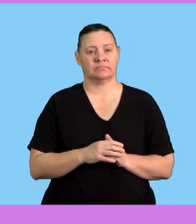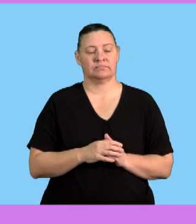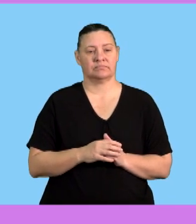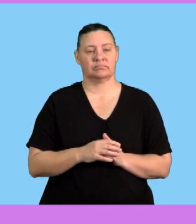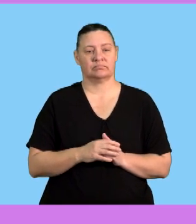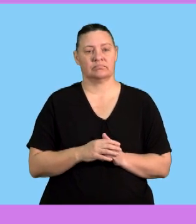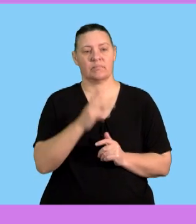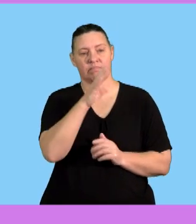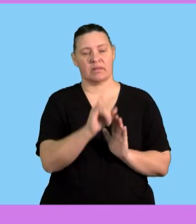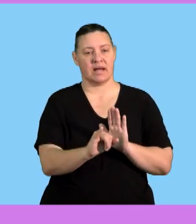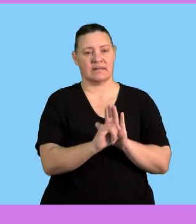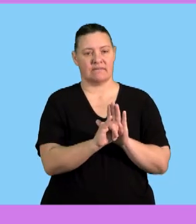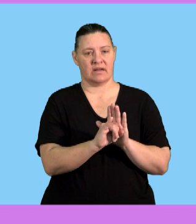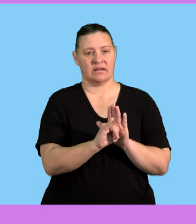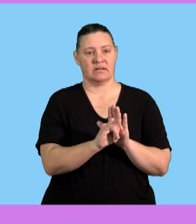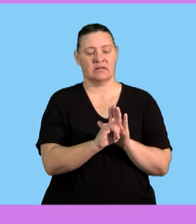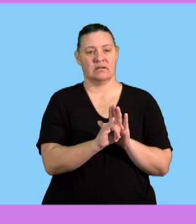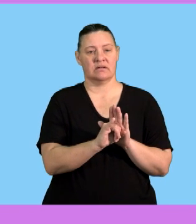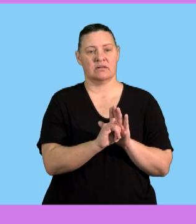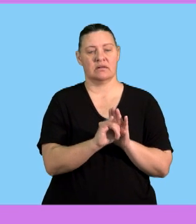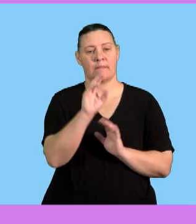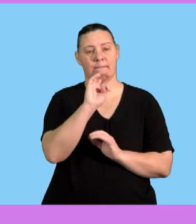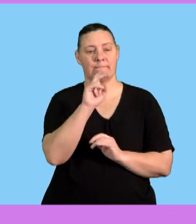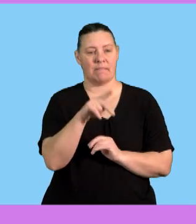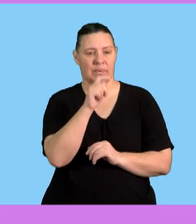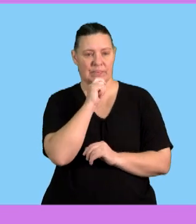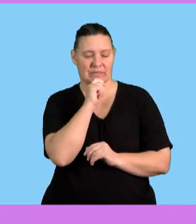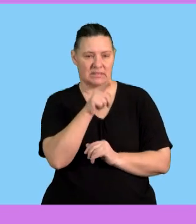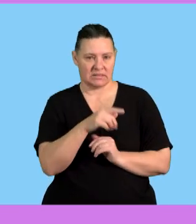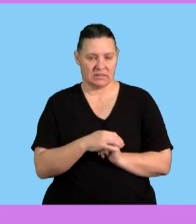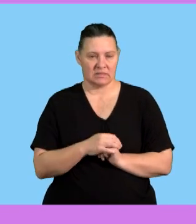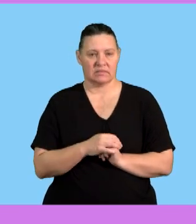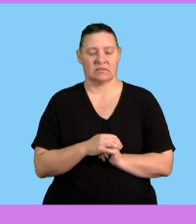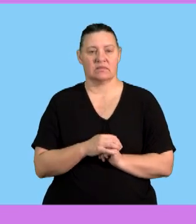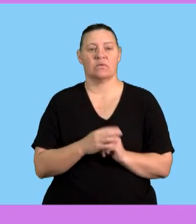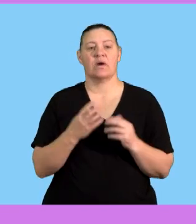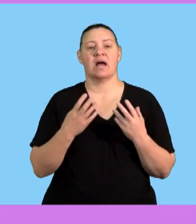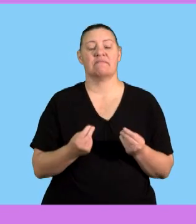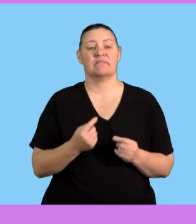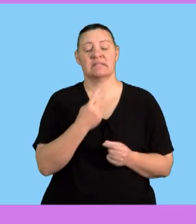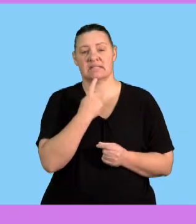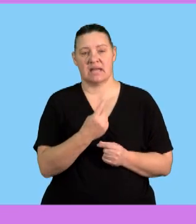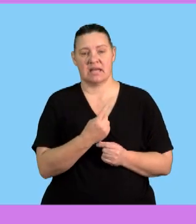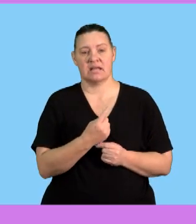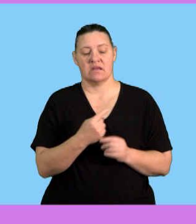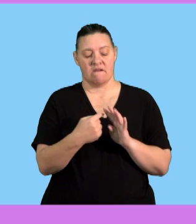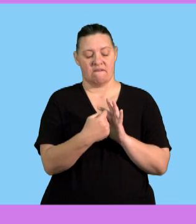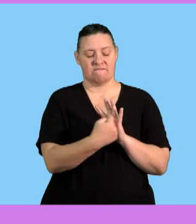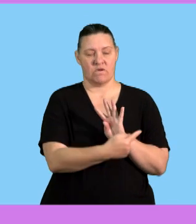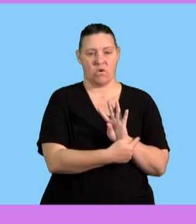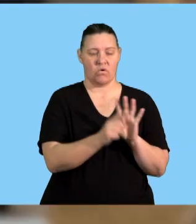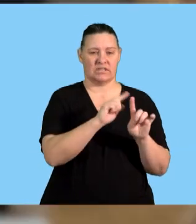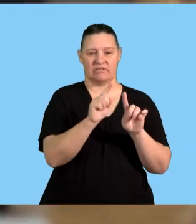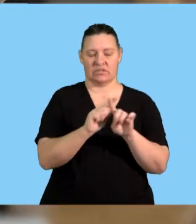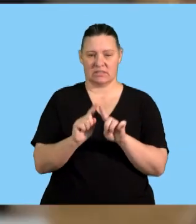Number A, we are to identify the type of map used. So remember, we have mentioned 4 types